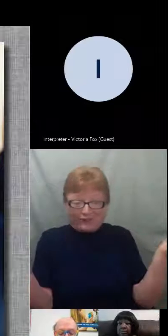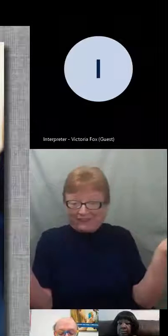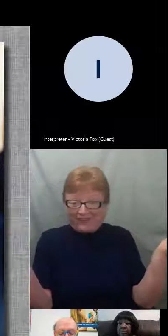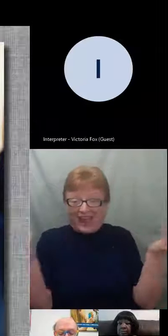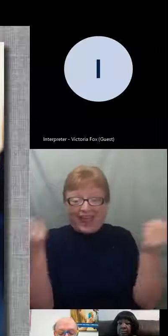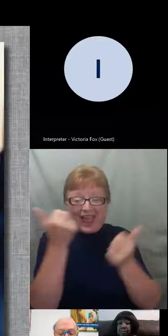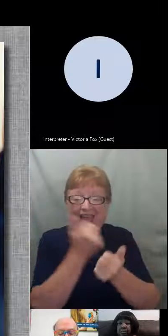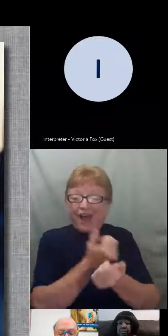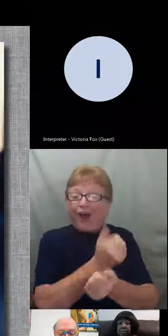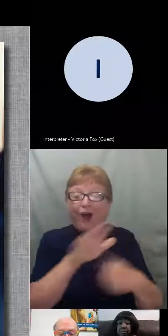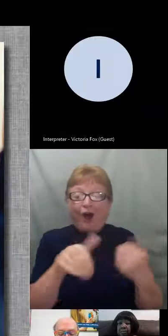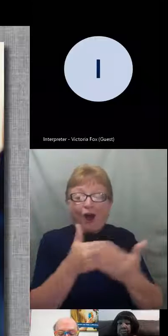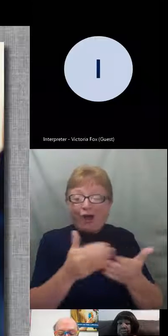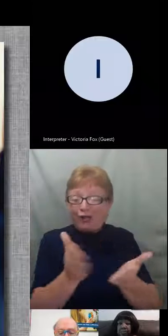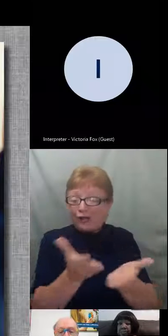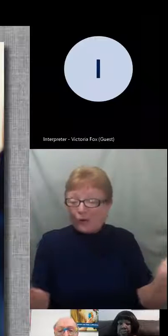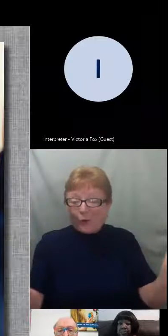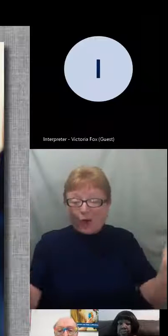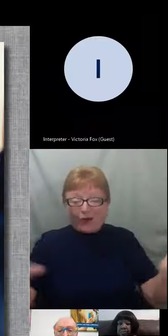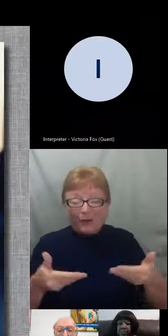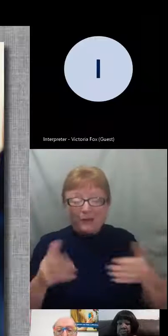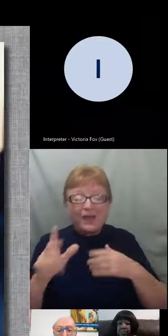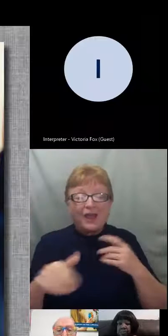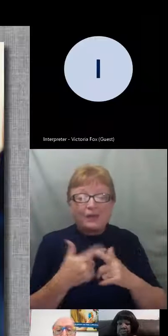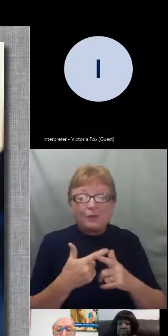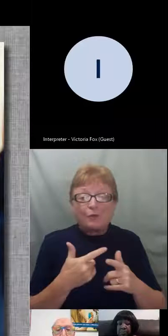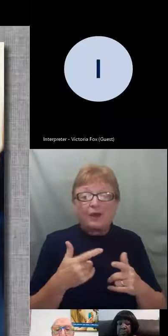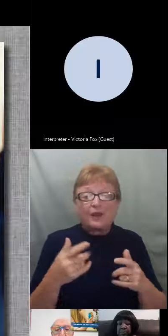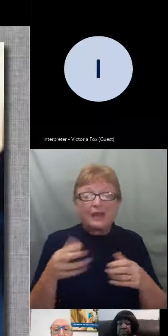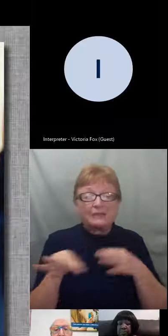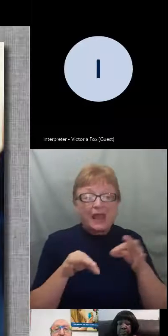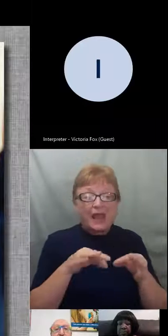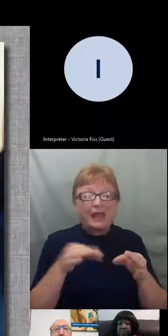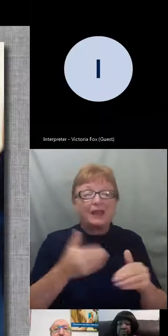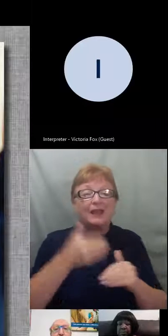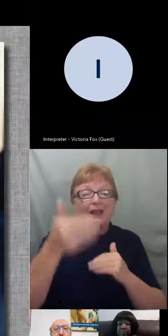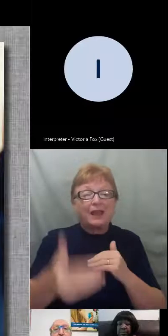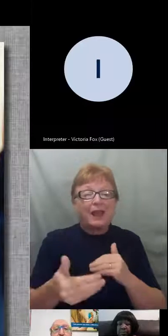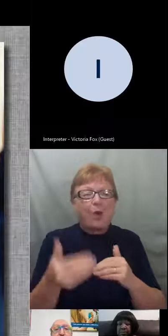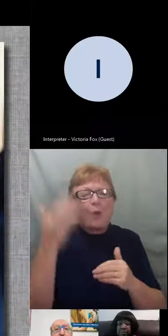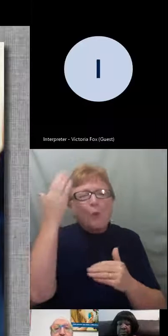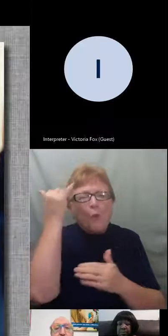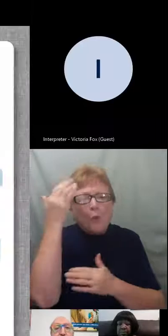we will be talking about some of the whys of voting. Next slide.